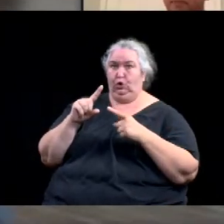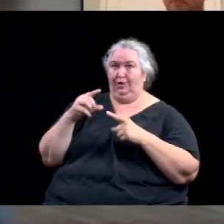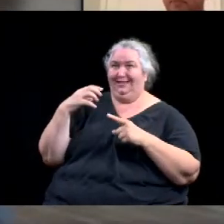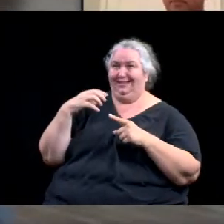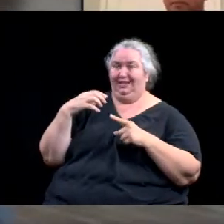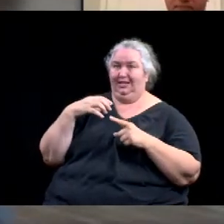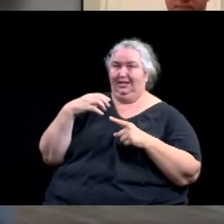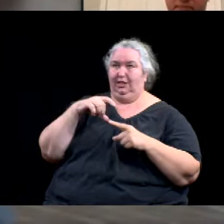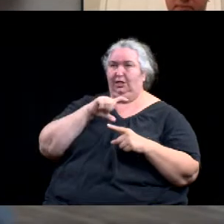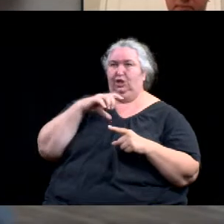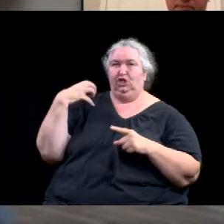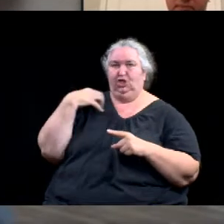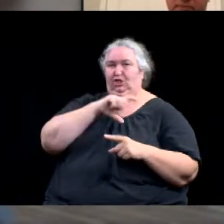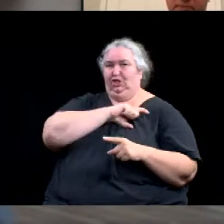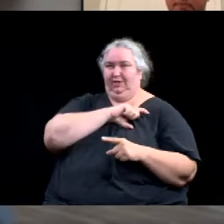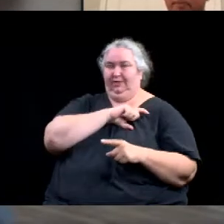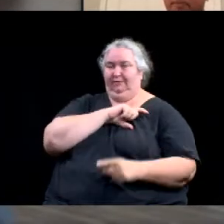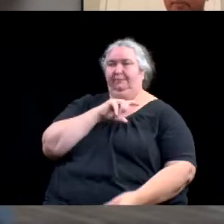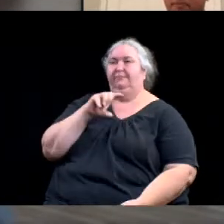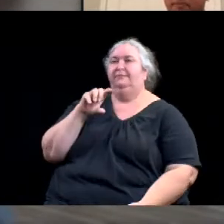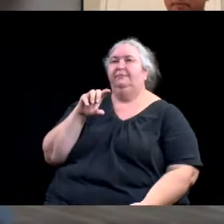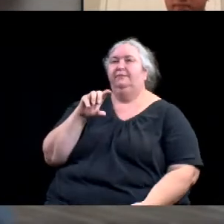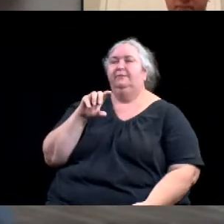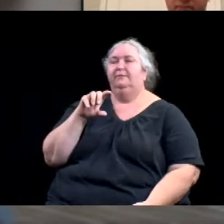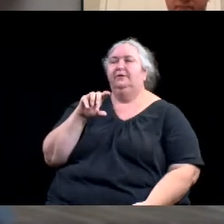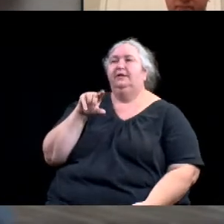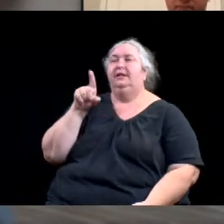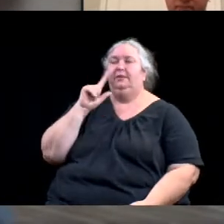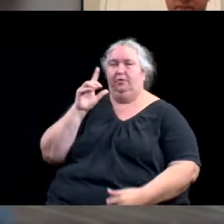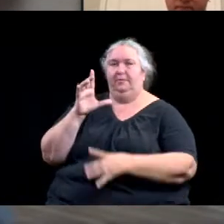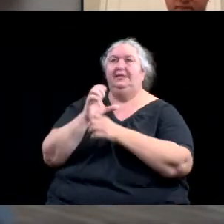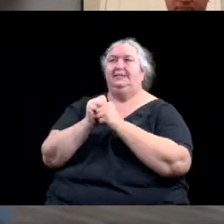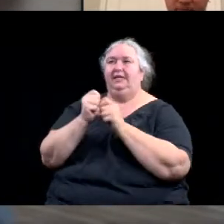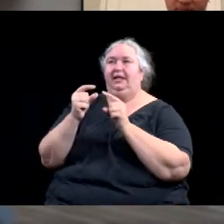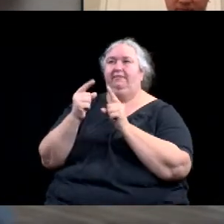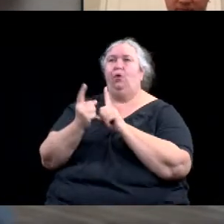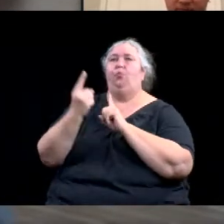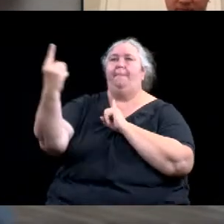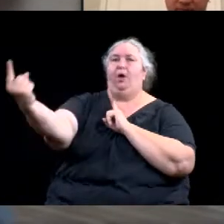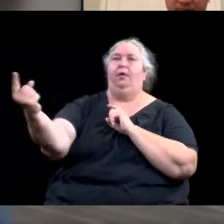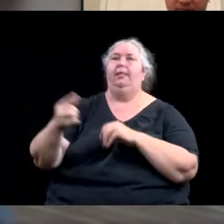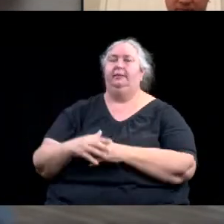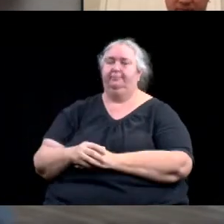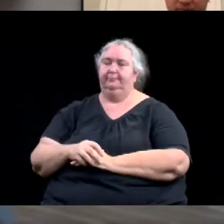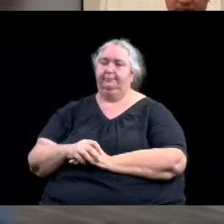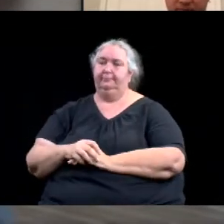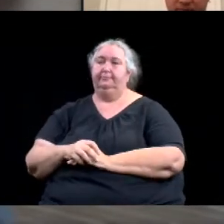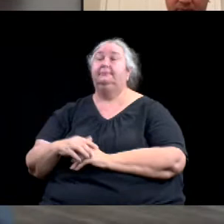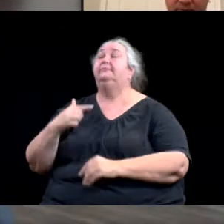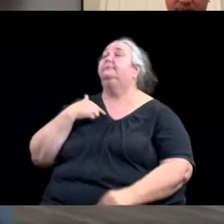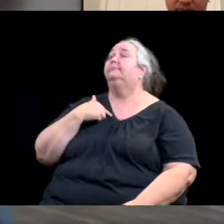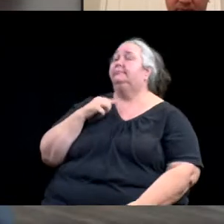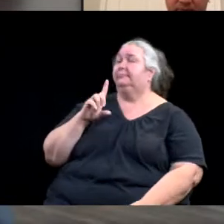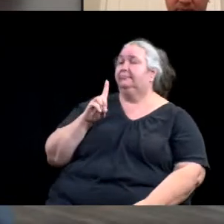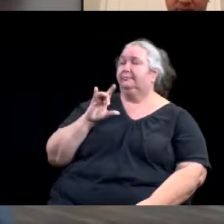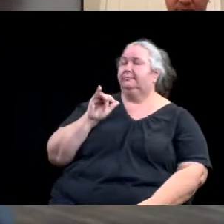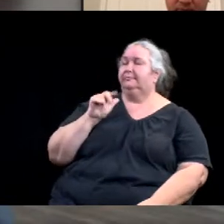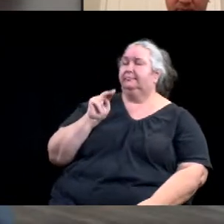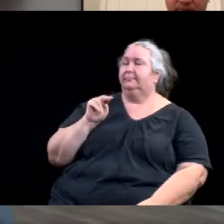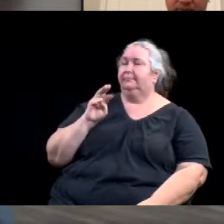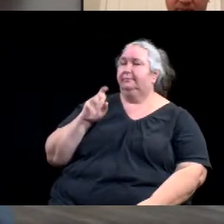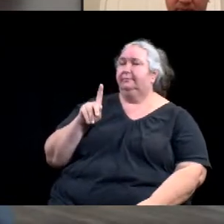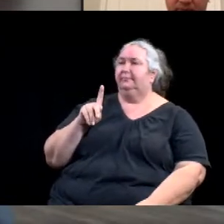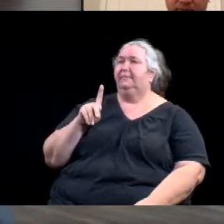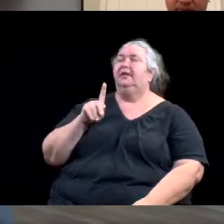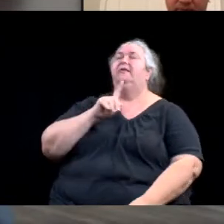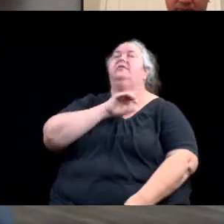Dylan Meek, by the virtue of the authority vested in me as mayor of the city of Waco, Texas, do hereby proclaim May 9th through the